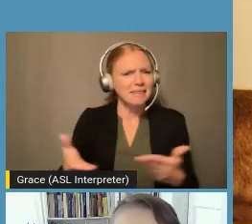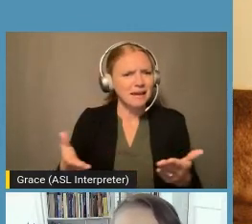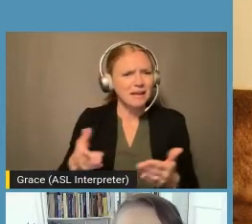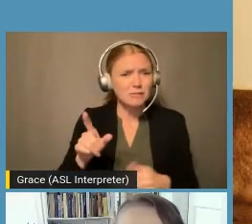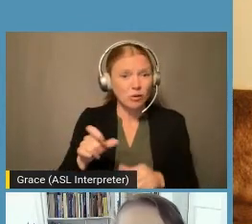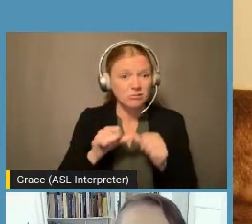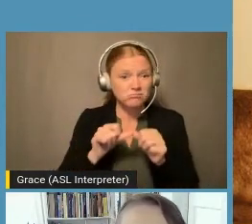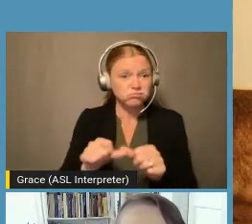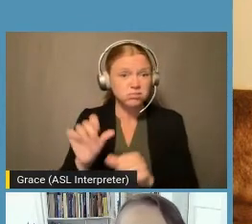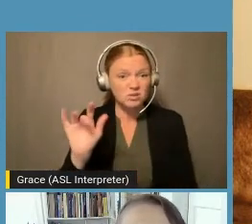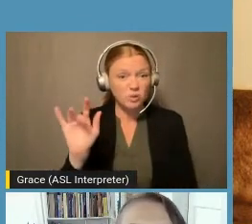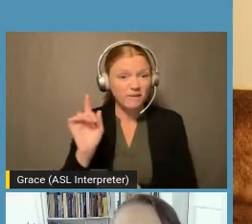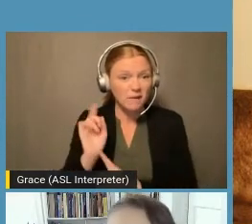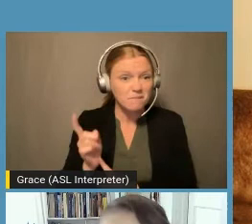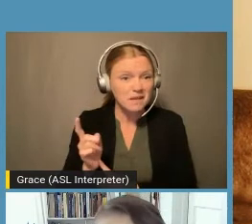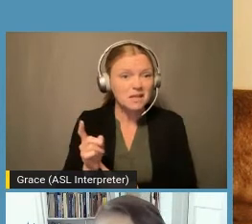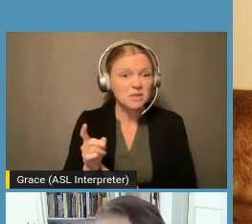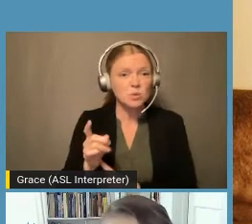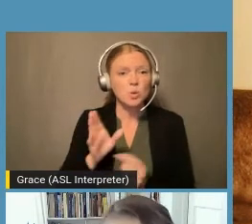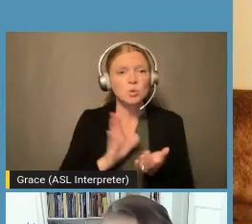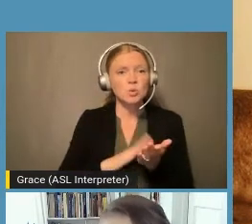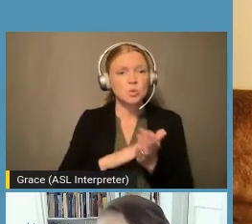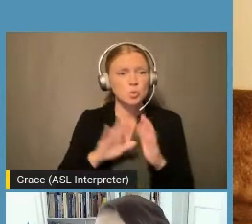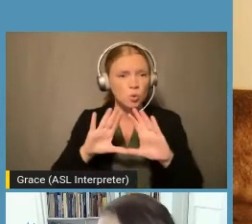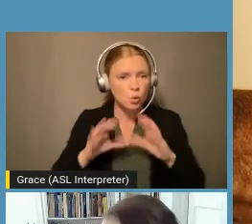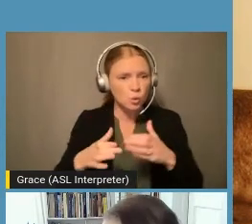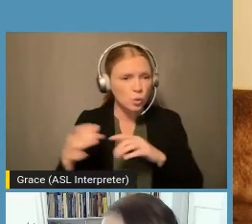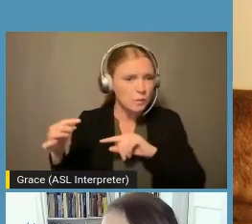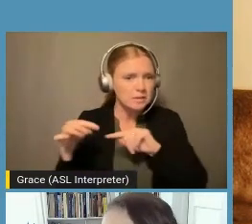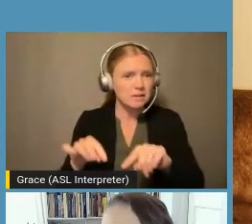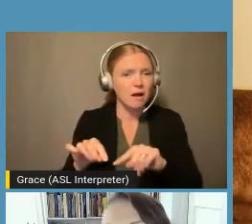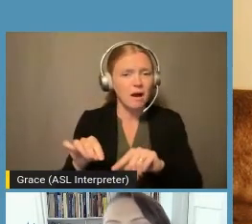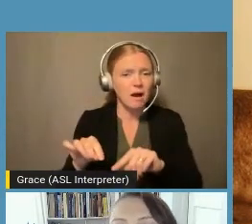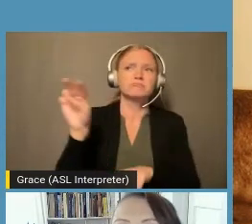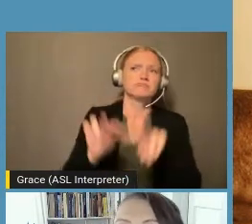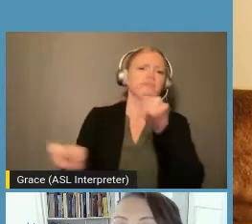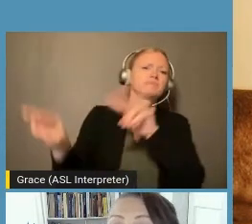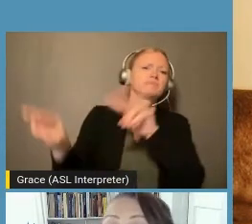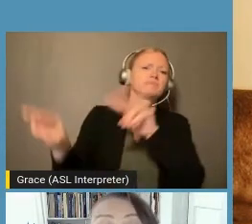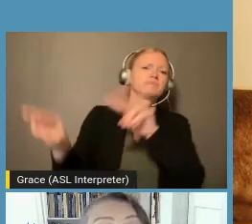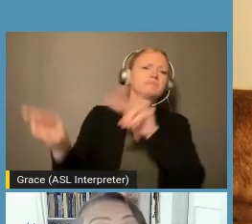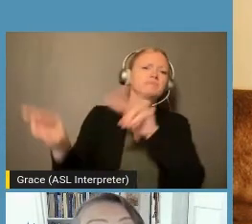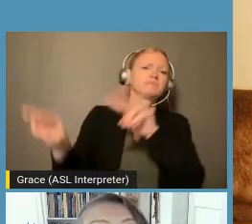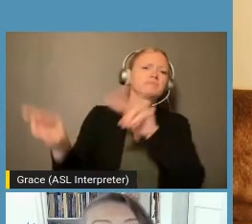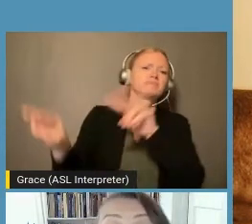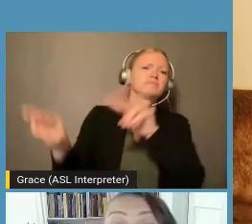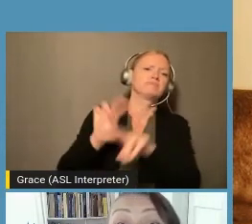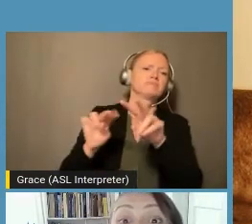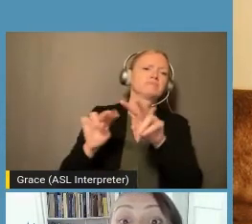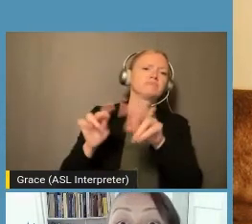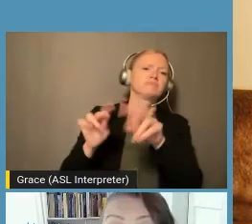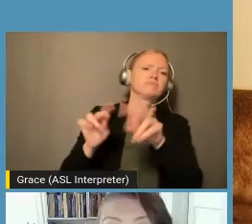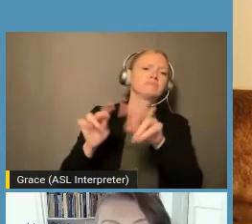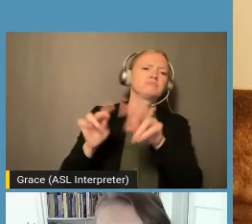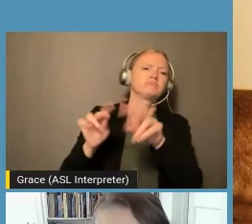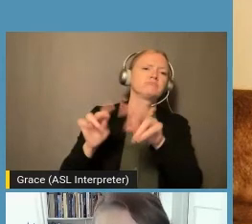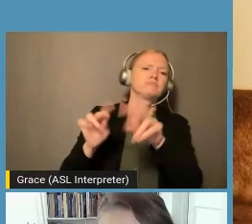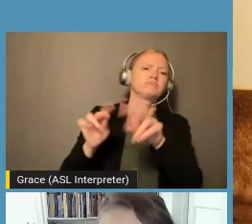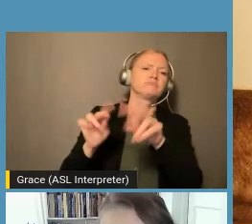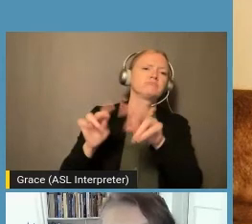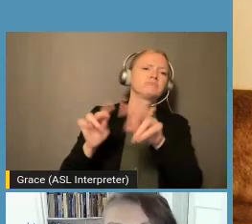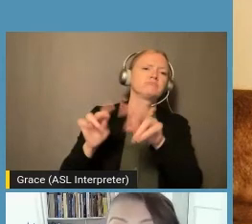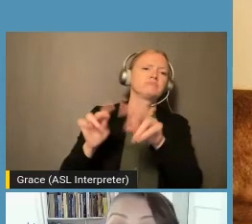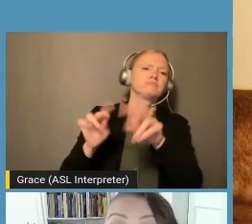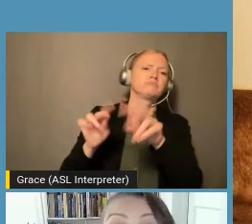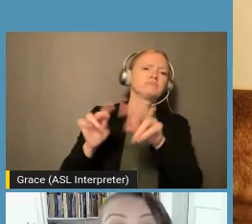long, you know, school groups come see this show, whole thing. Well, months and months of work